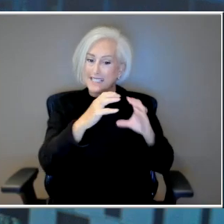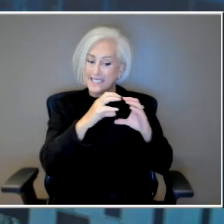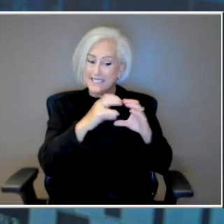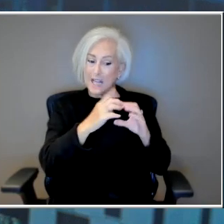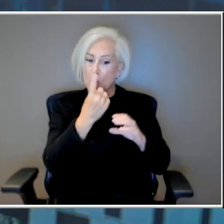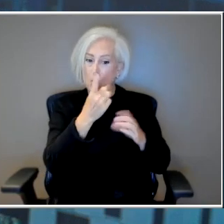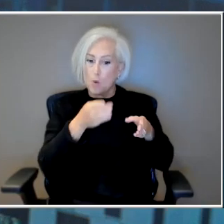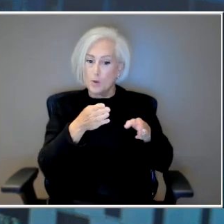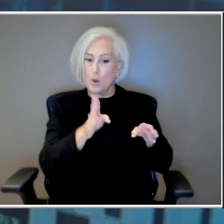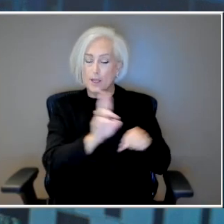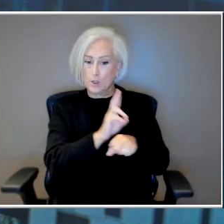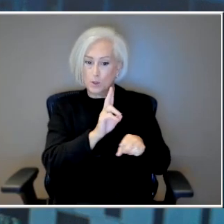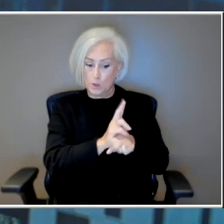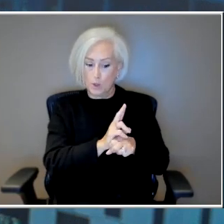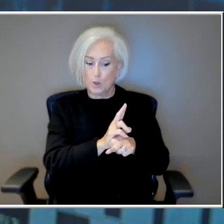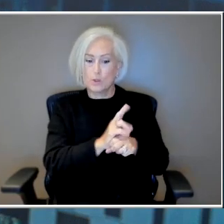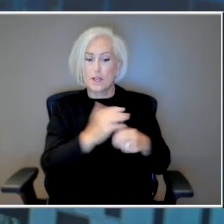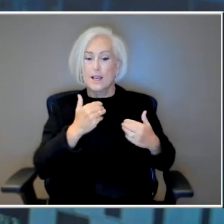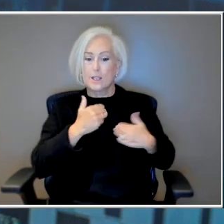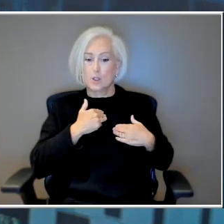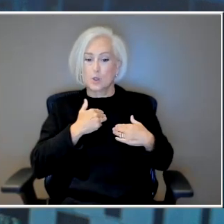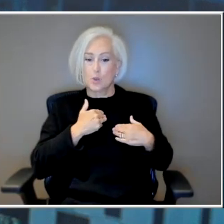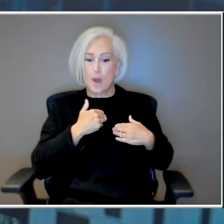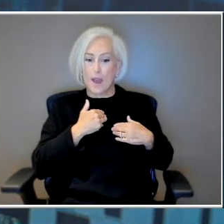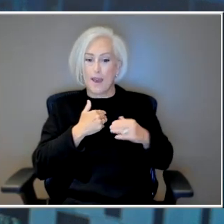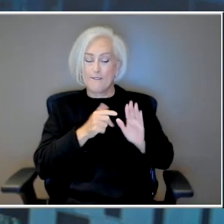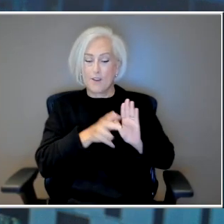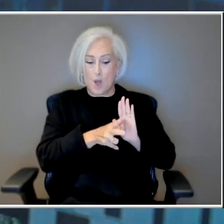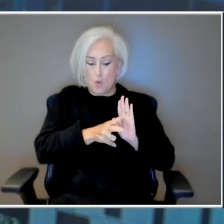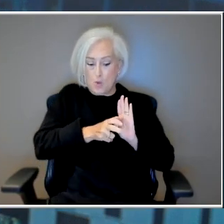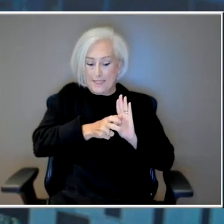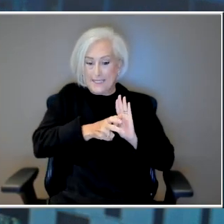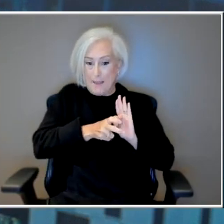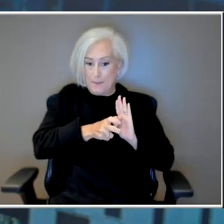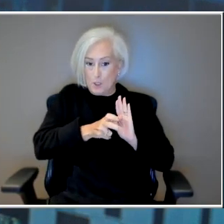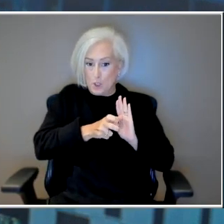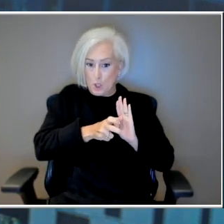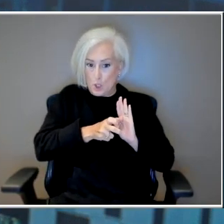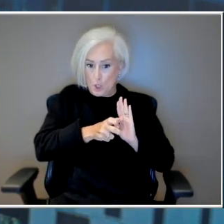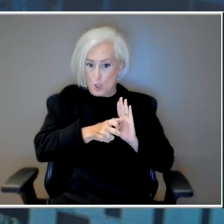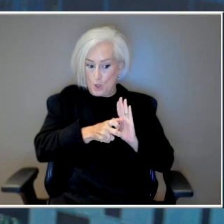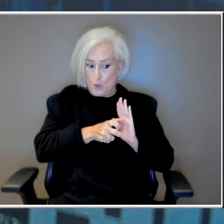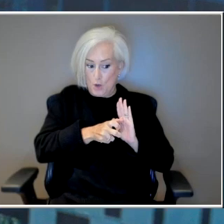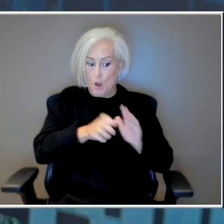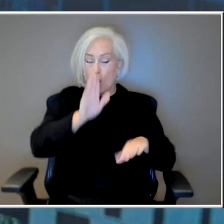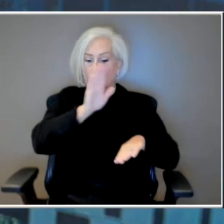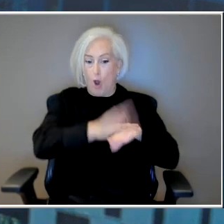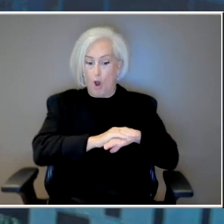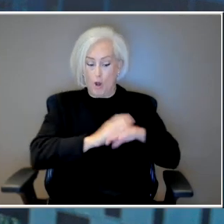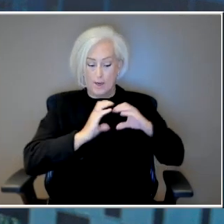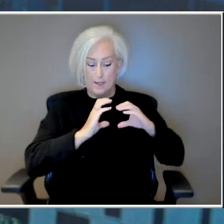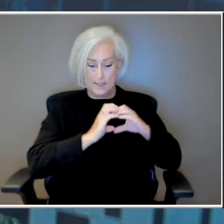receptor that a therapeutic agent, you get a receptor to post on a cell, and then the